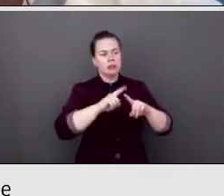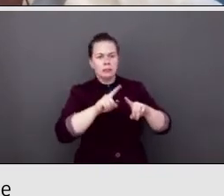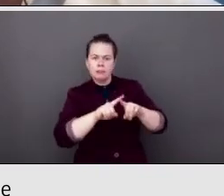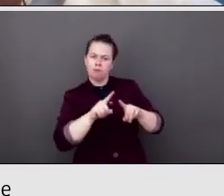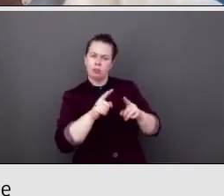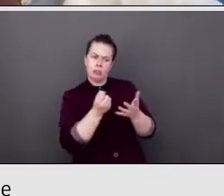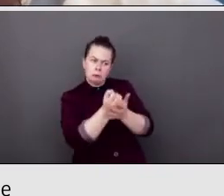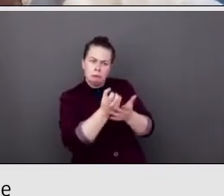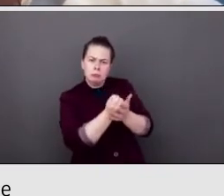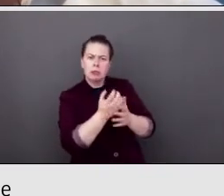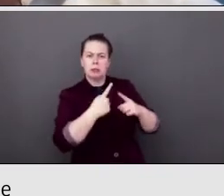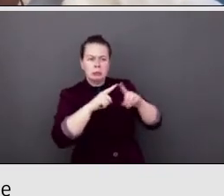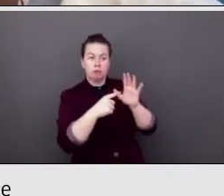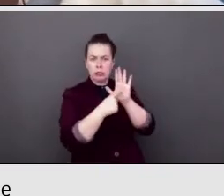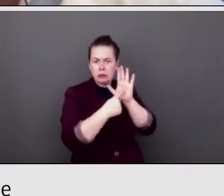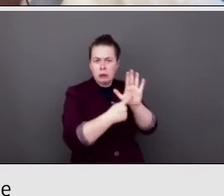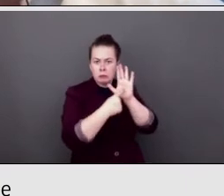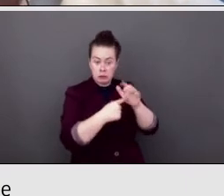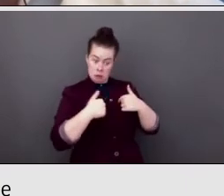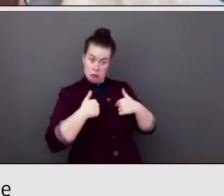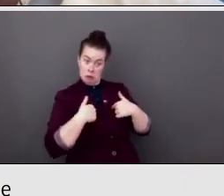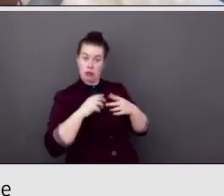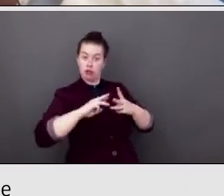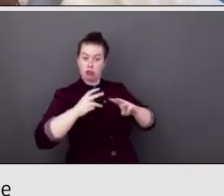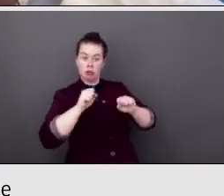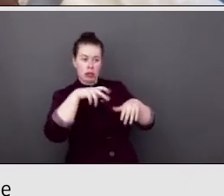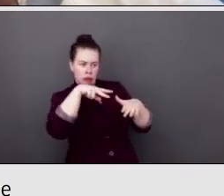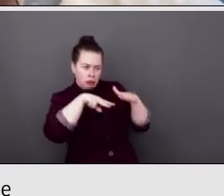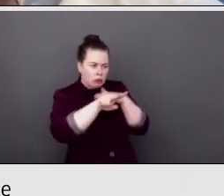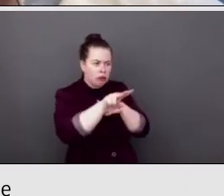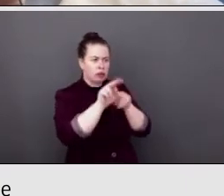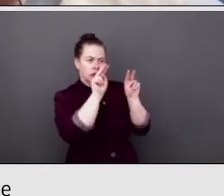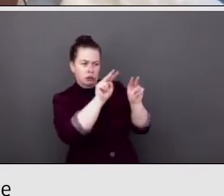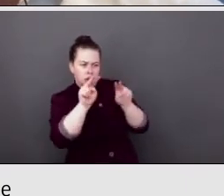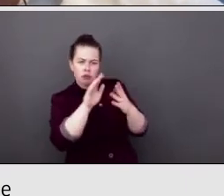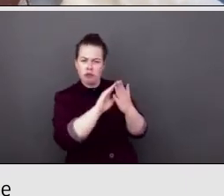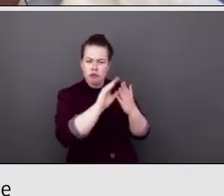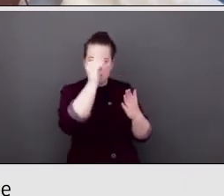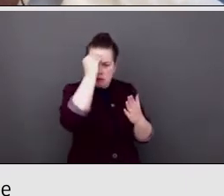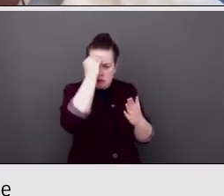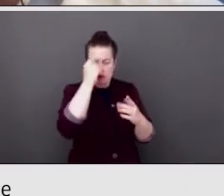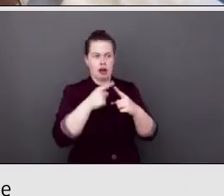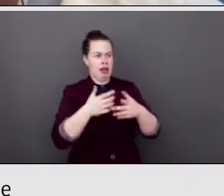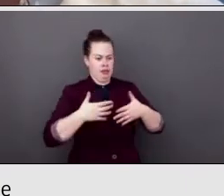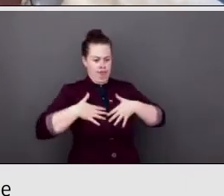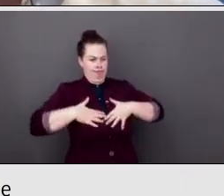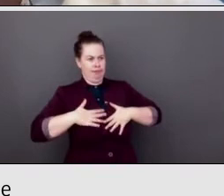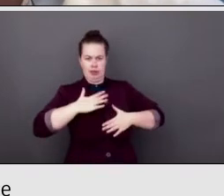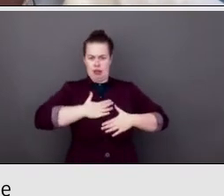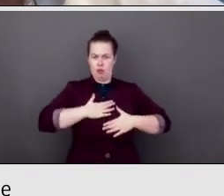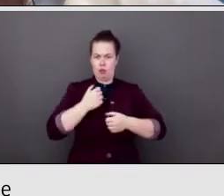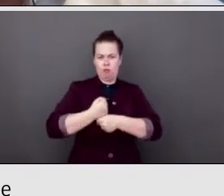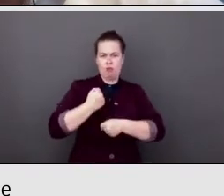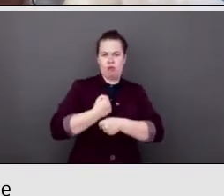information exchange end-to-end. So those are just acronyms of specific profiles, but all the aggregation of all those